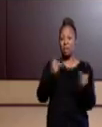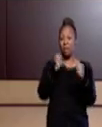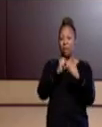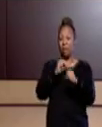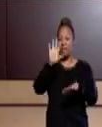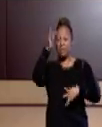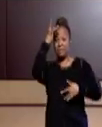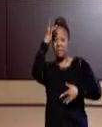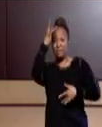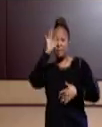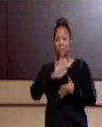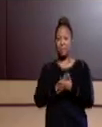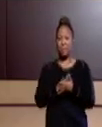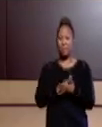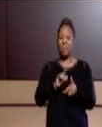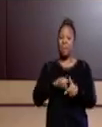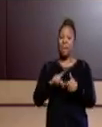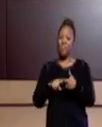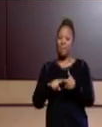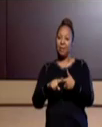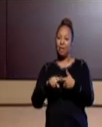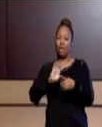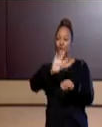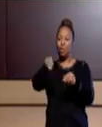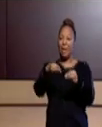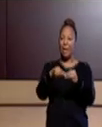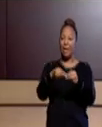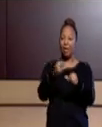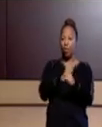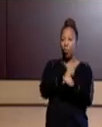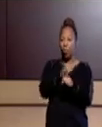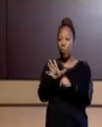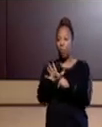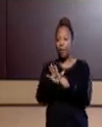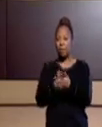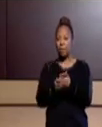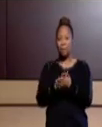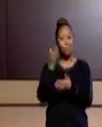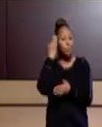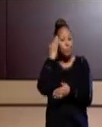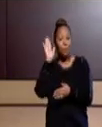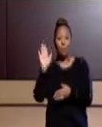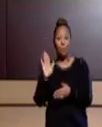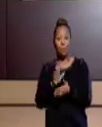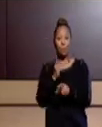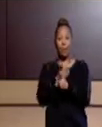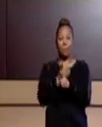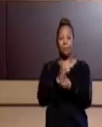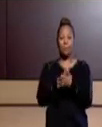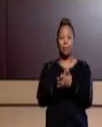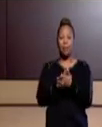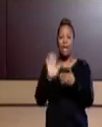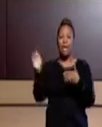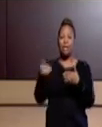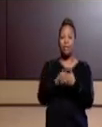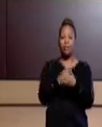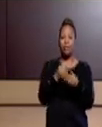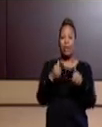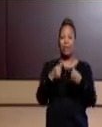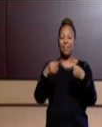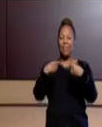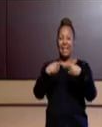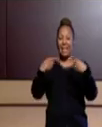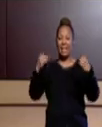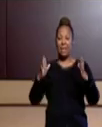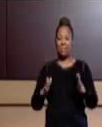these chronic diseases. Then you throw on top of it coronavirus, which we don't even know about, right? This brand new kind of enemy